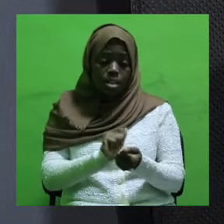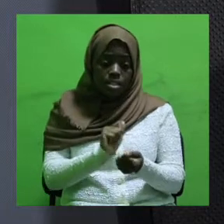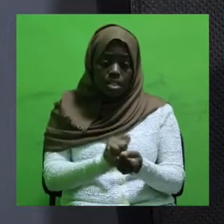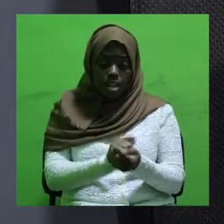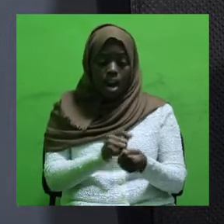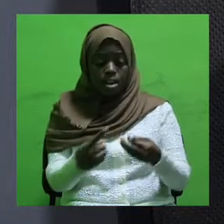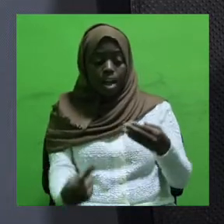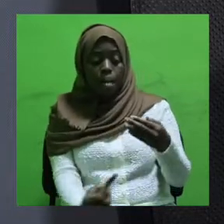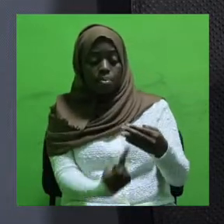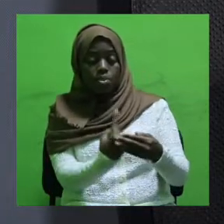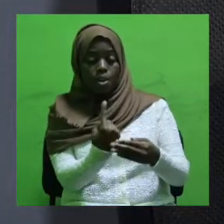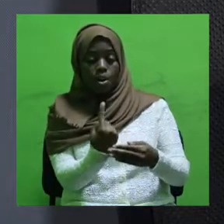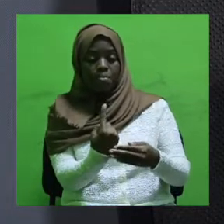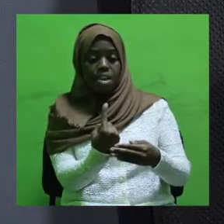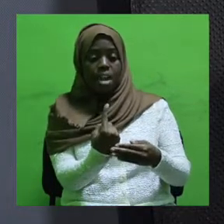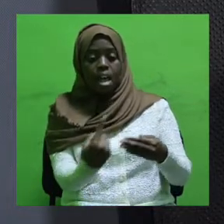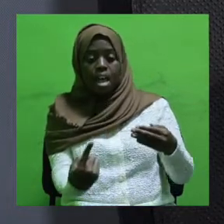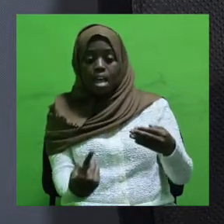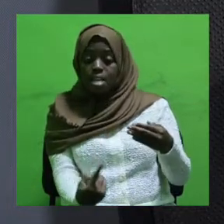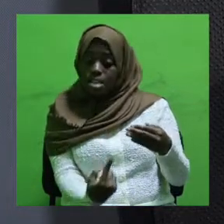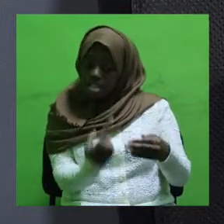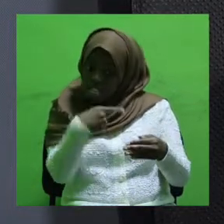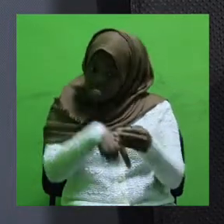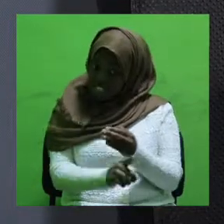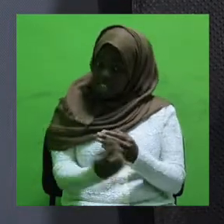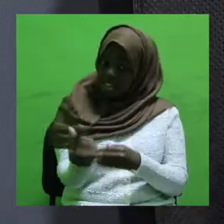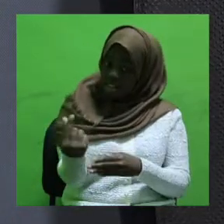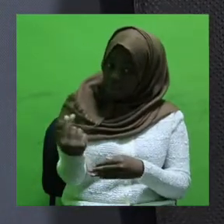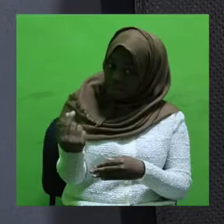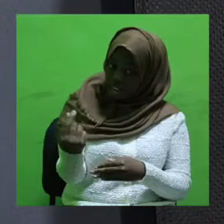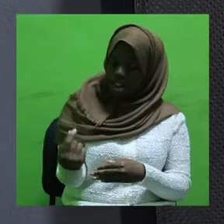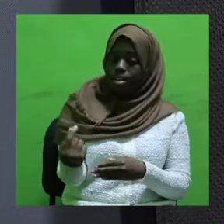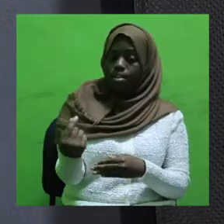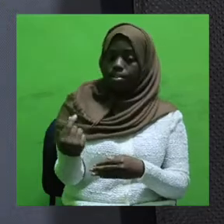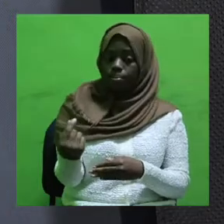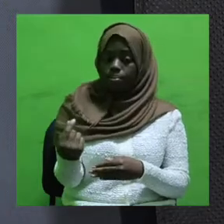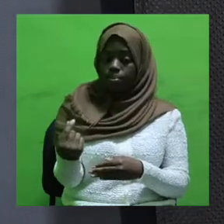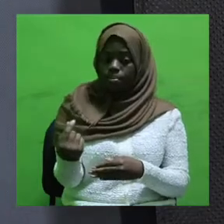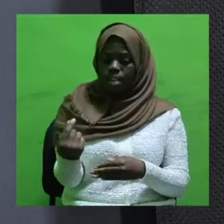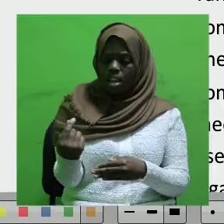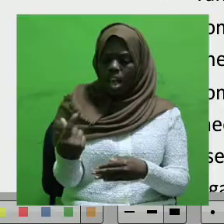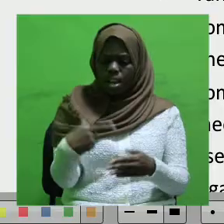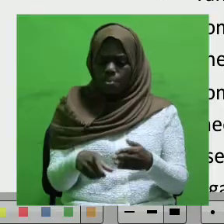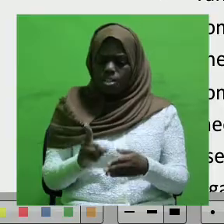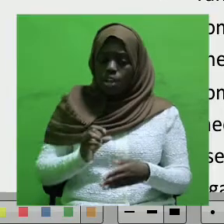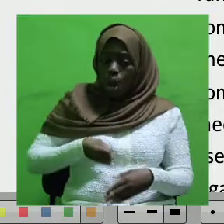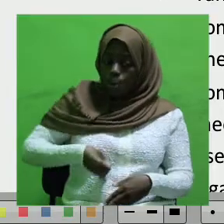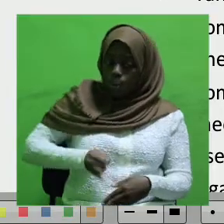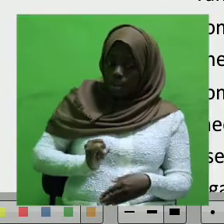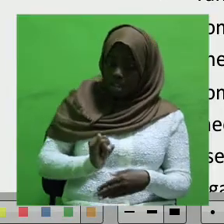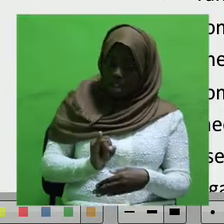reabsorbed inside the blood again. We have secretion, in which urea is